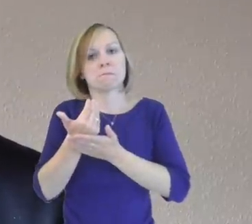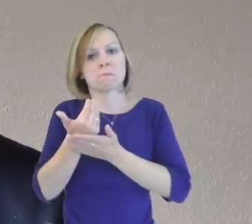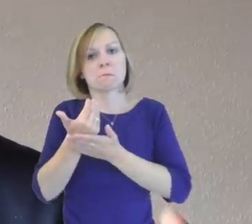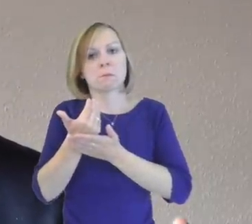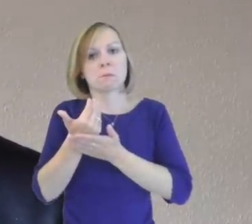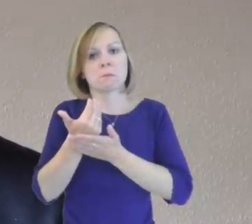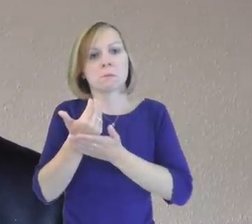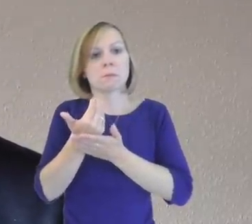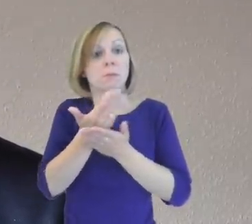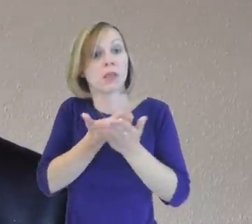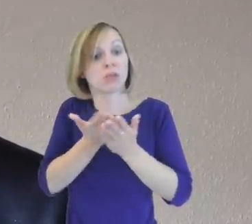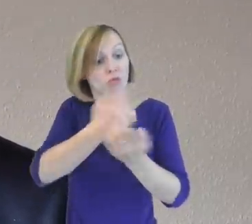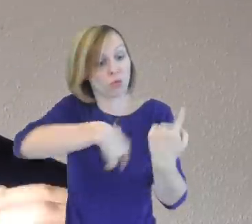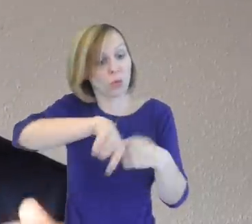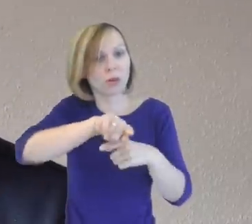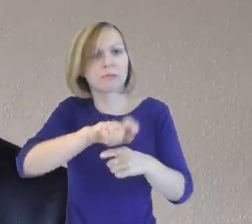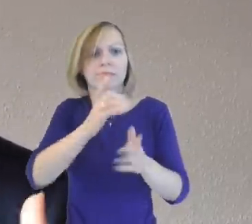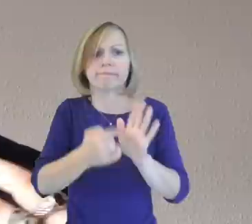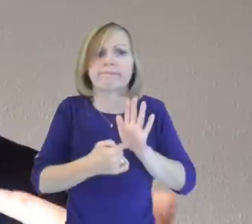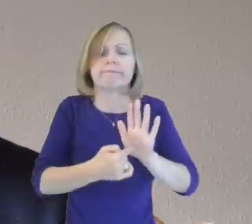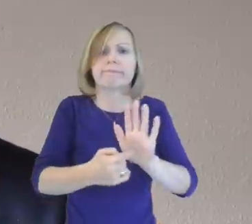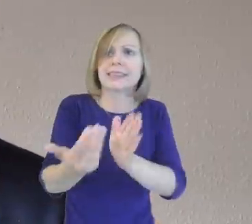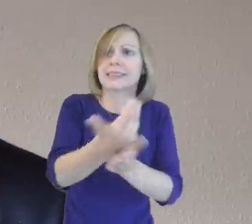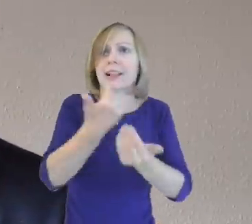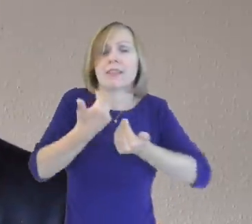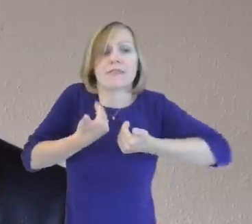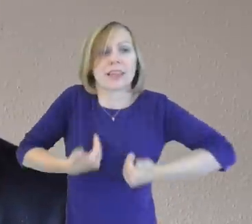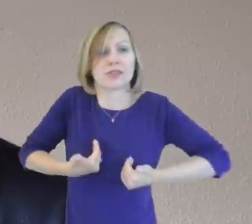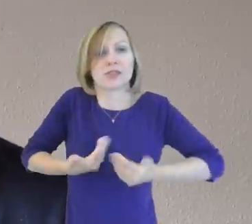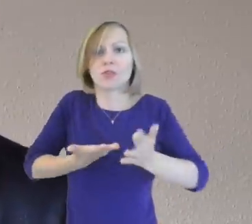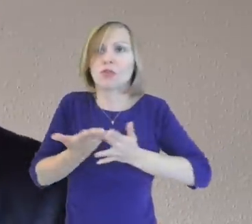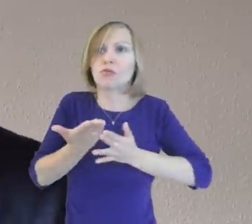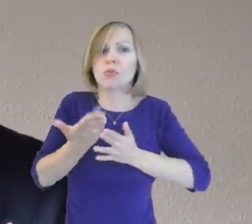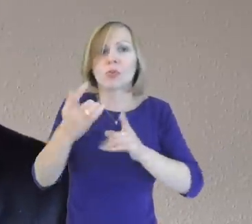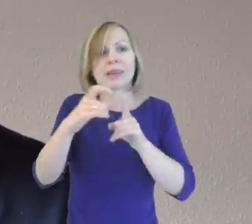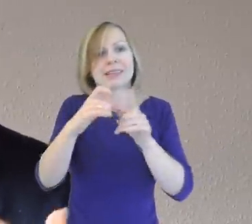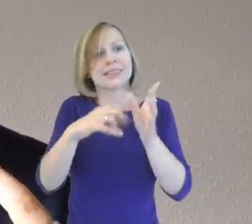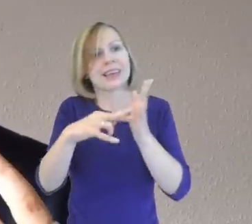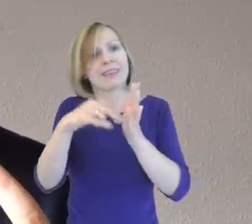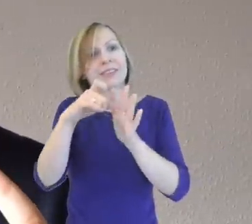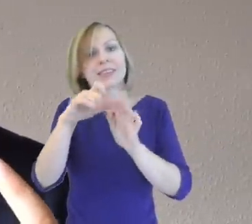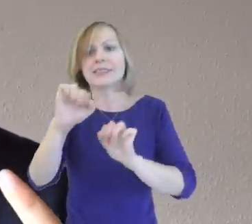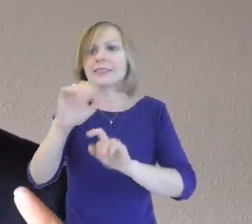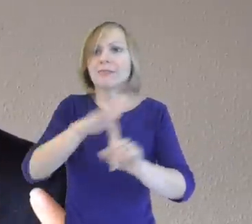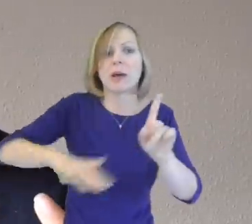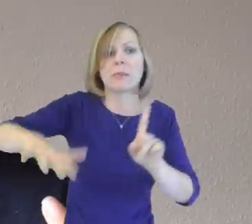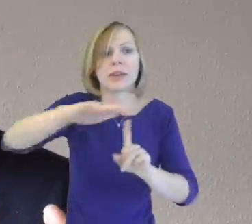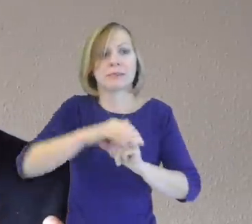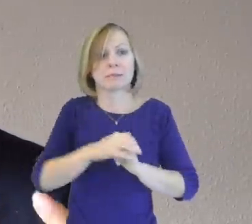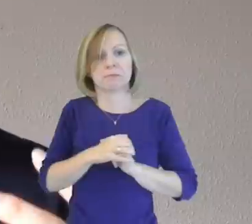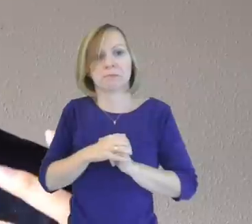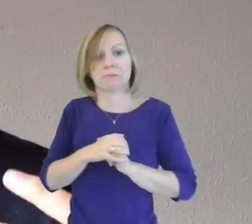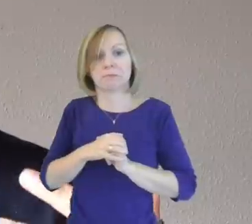an horn of salvation for us in the house of his servant David, as he spake by the mouth of his